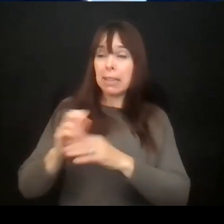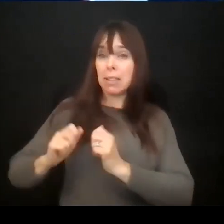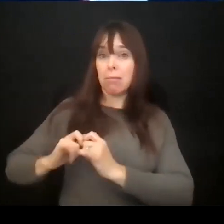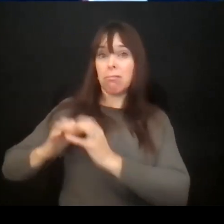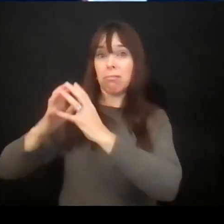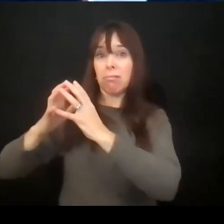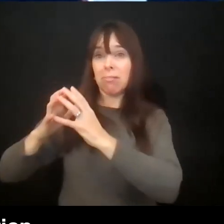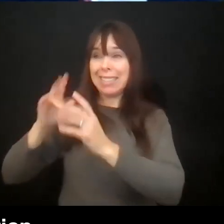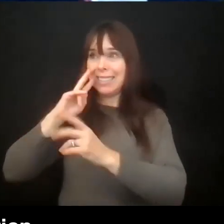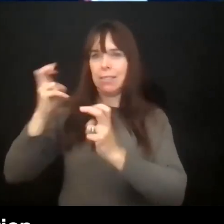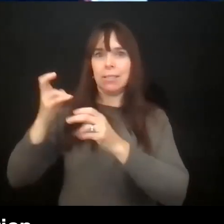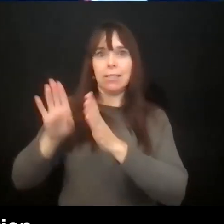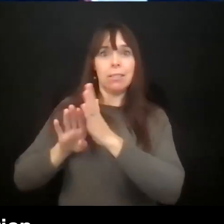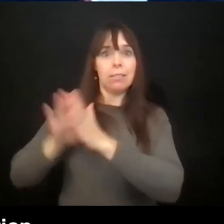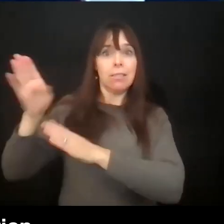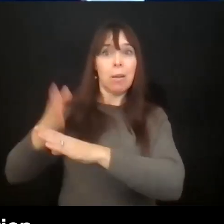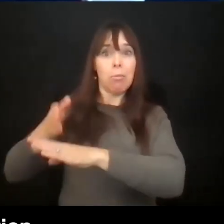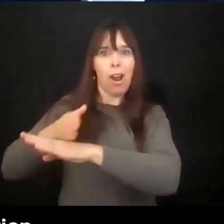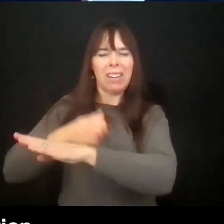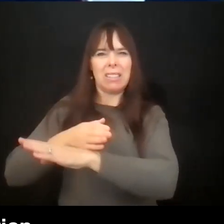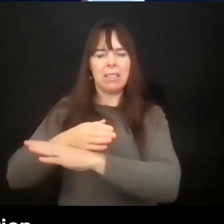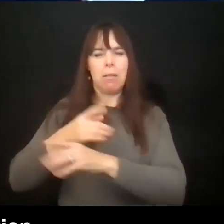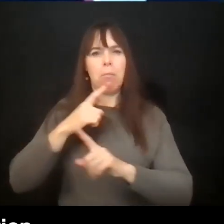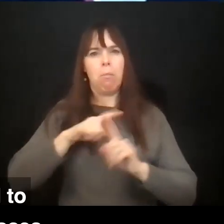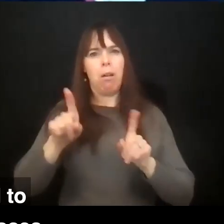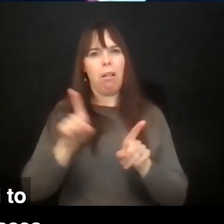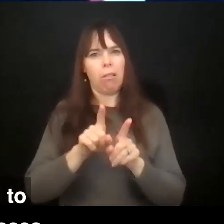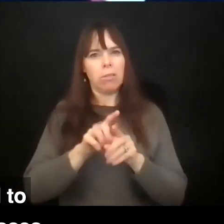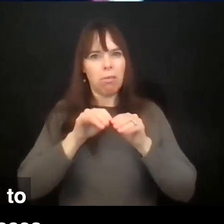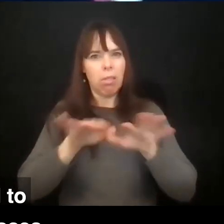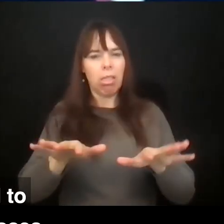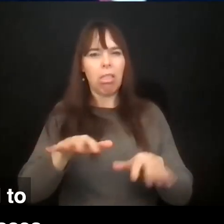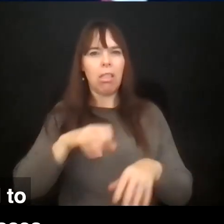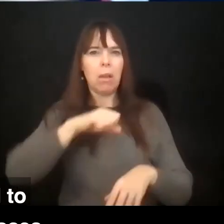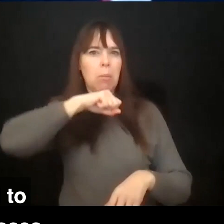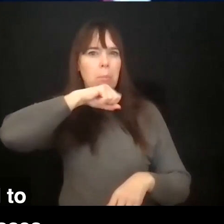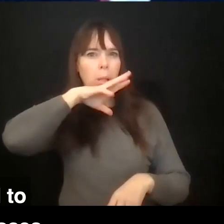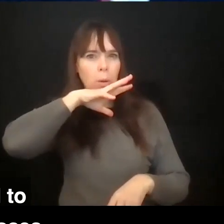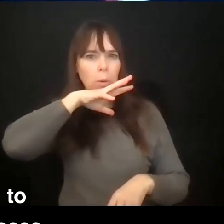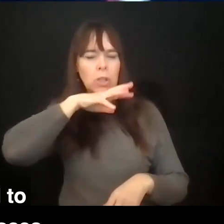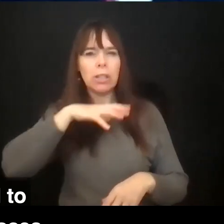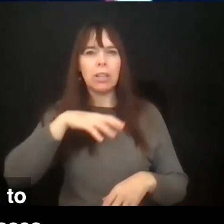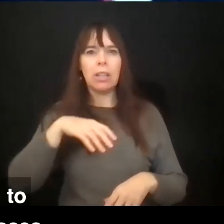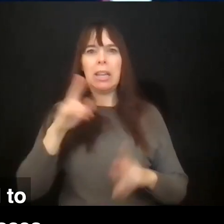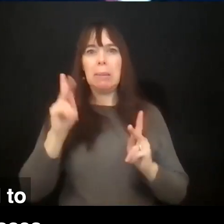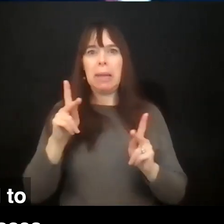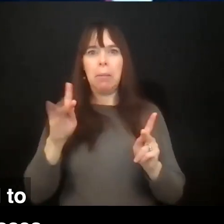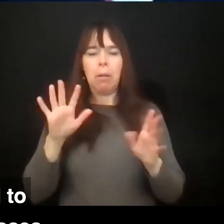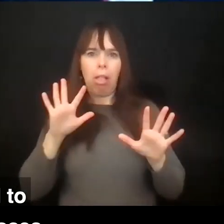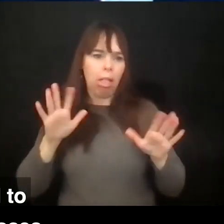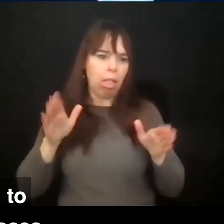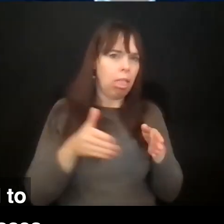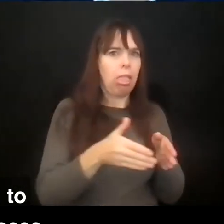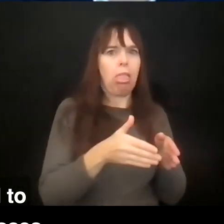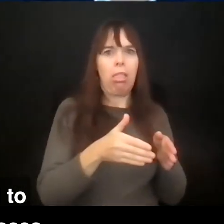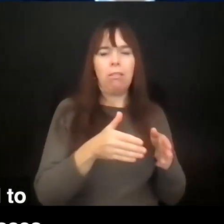however, there was noise pollution. People were shuttled to